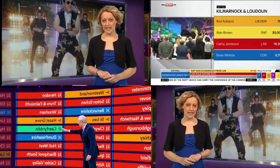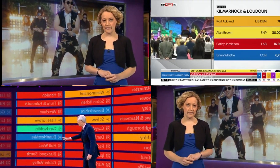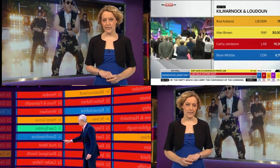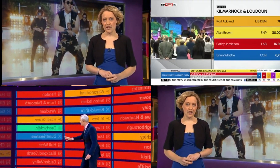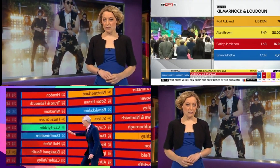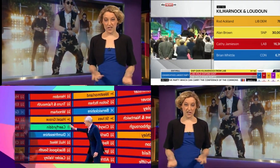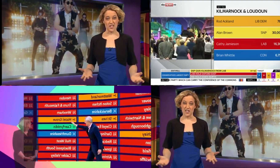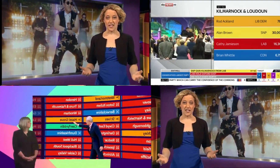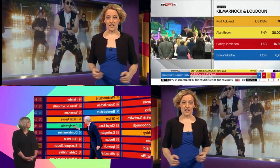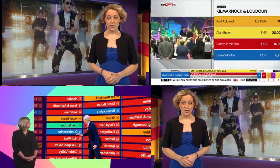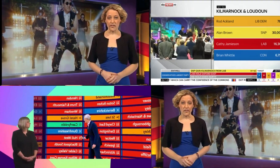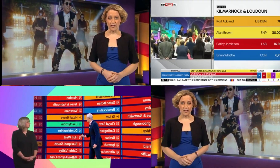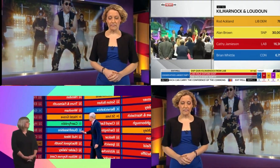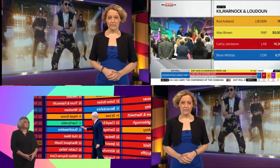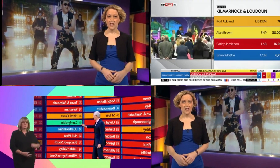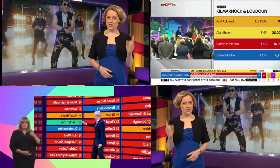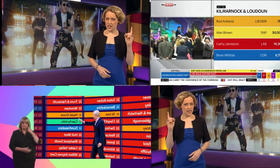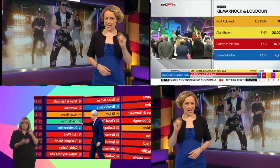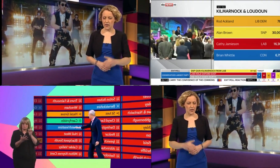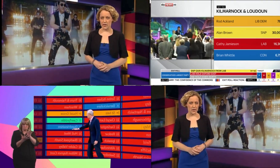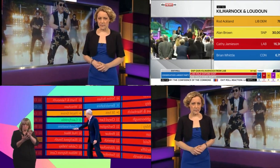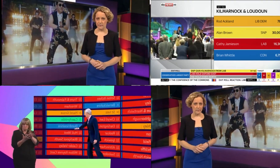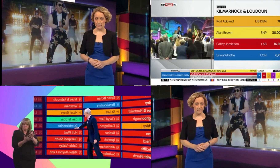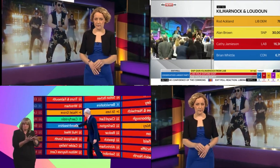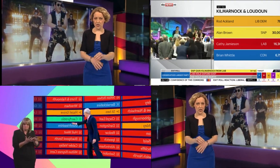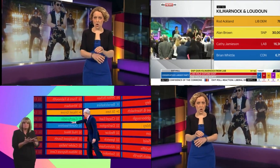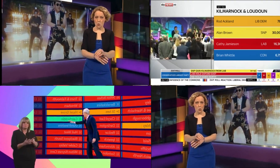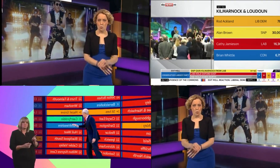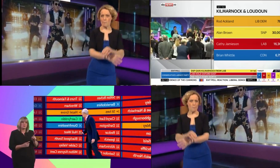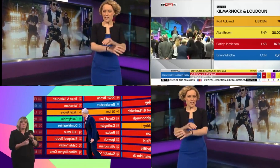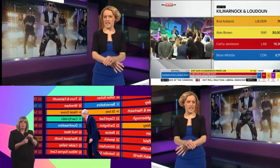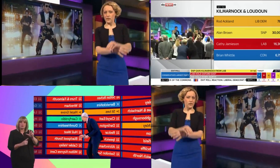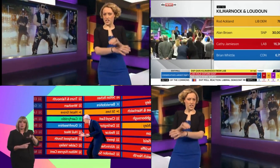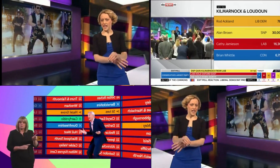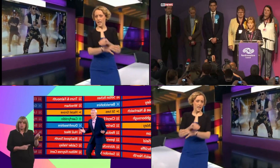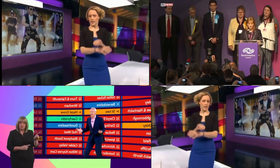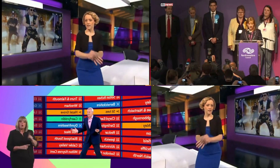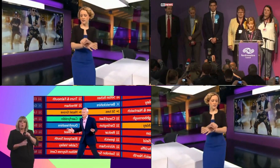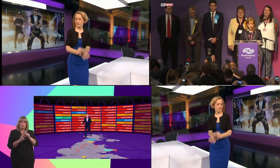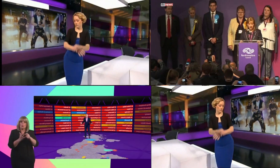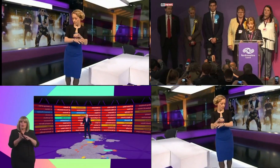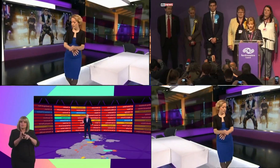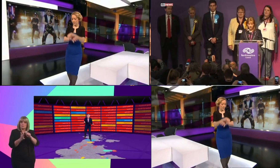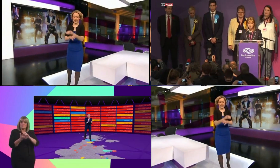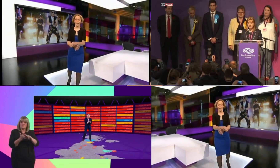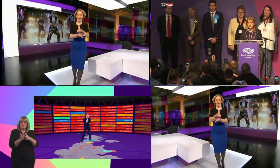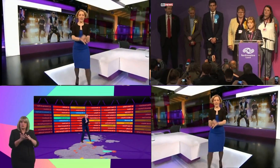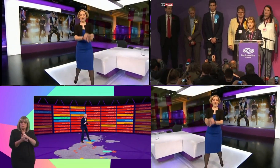gain Kilmarnock from Labour. Liberal Democrats lose their deposit. Mary